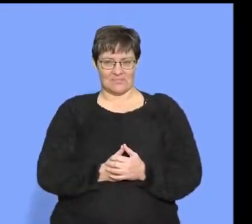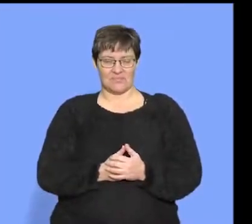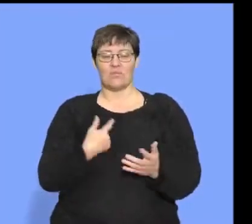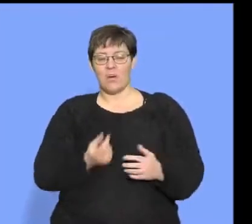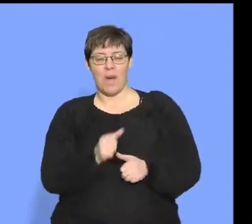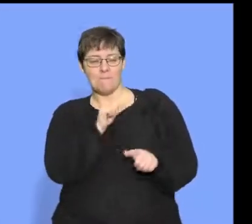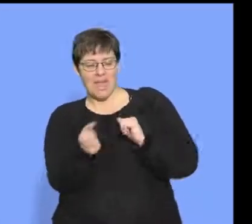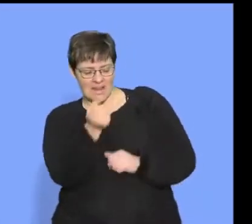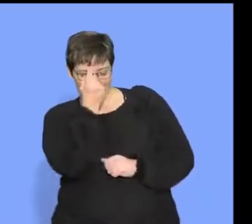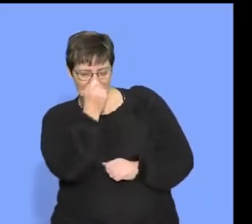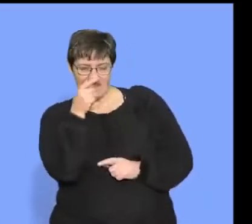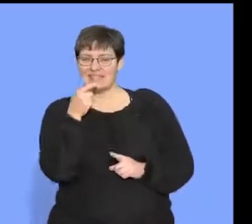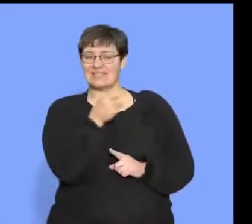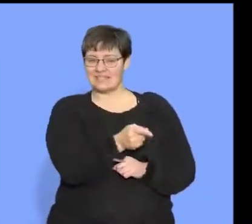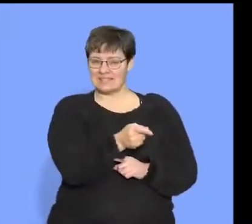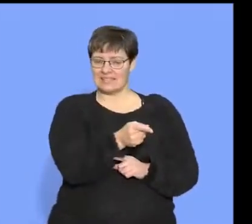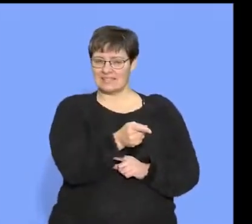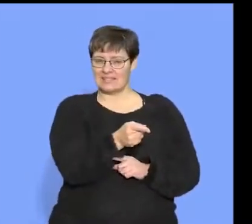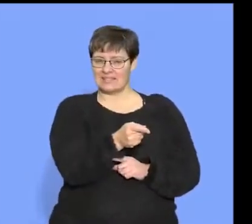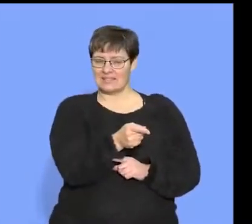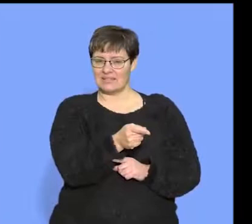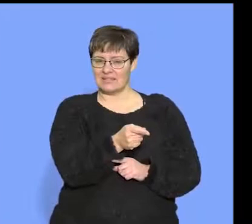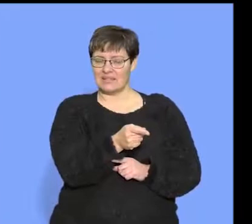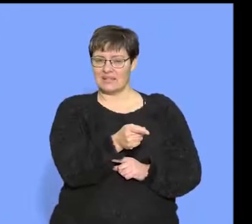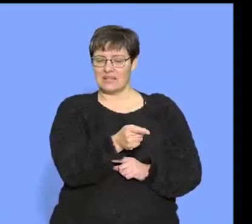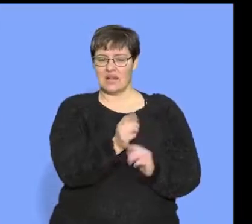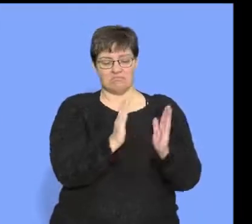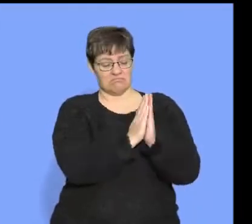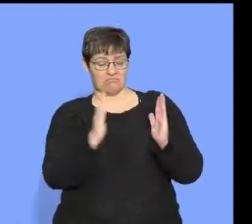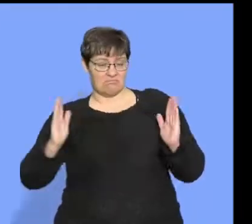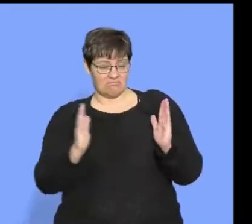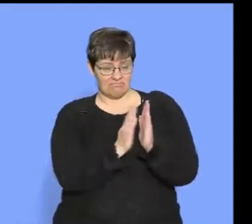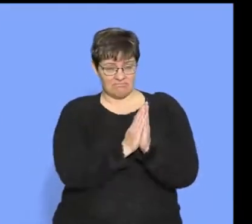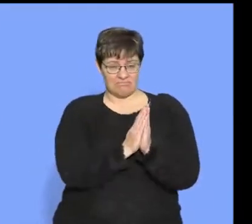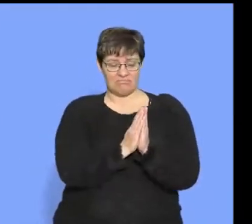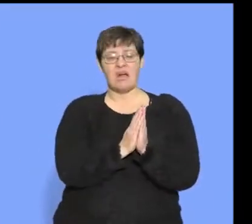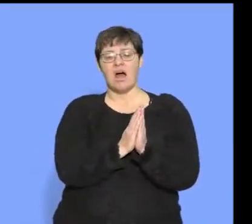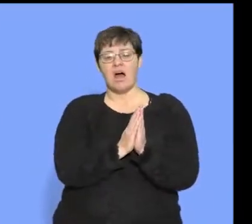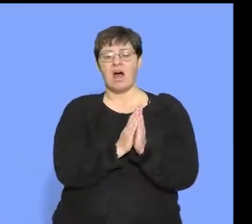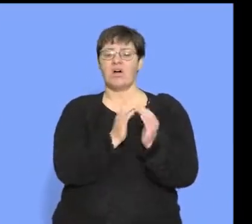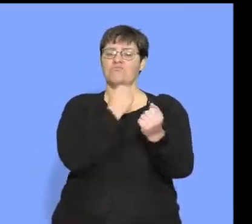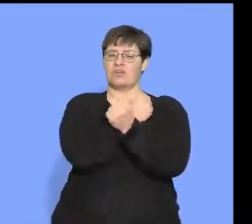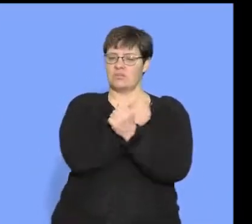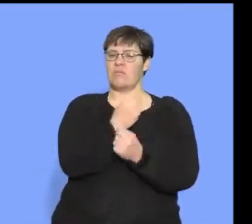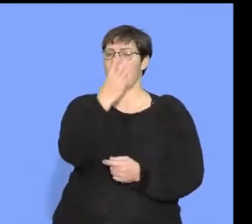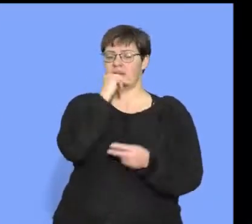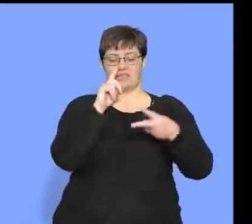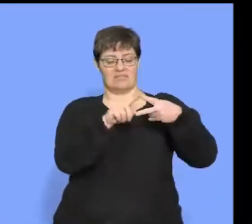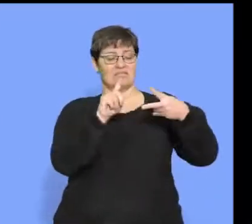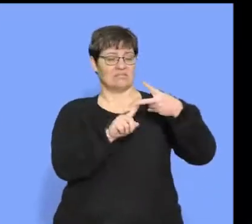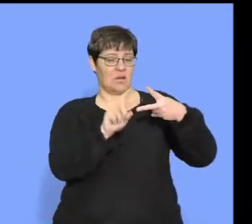For us to better understand the electromagnetic spectrum and radiation, we need to pose ourselves